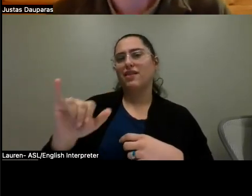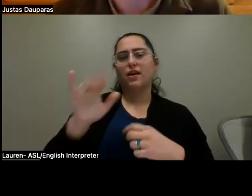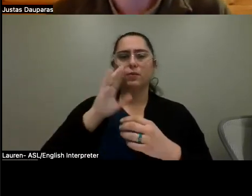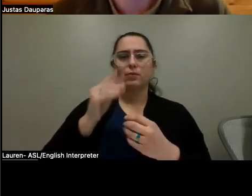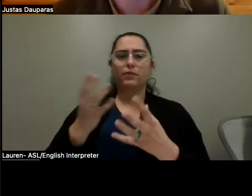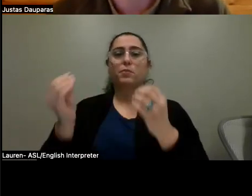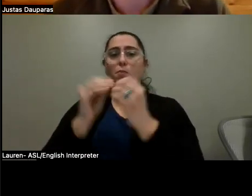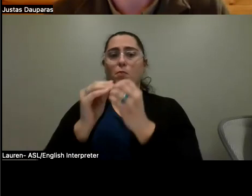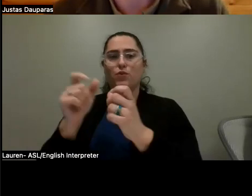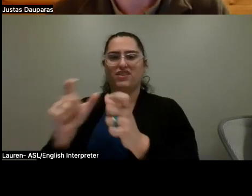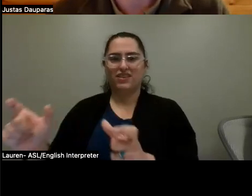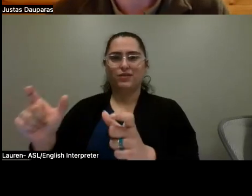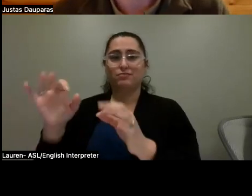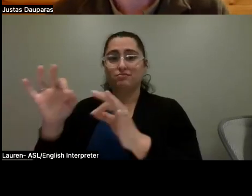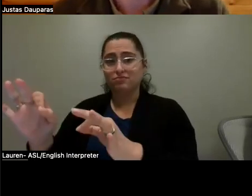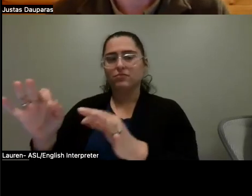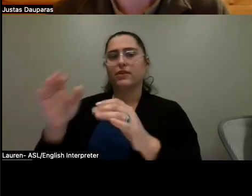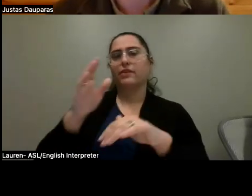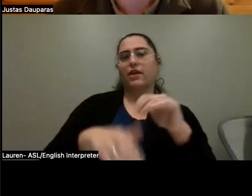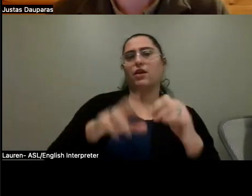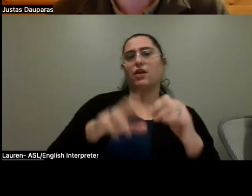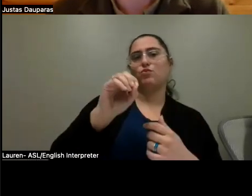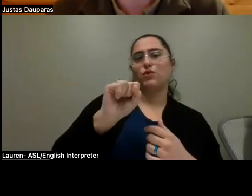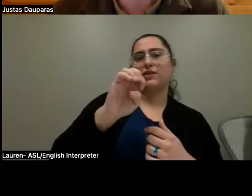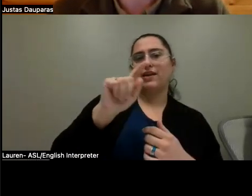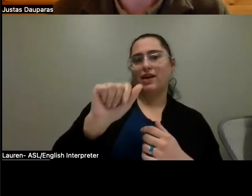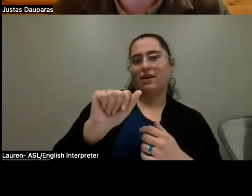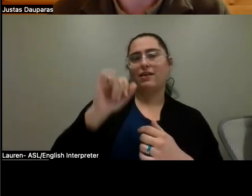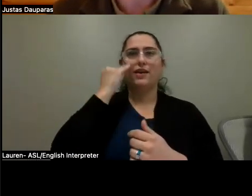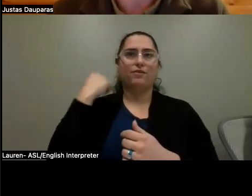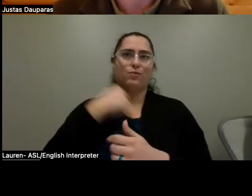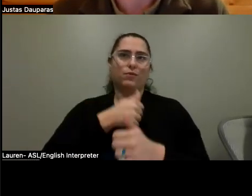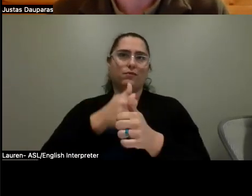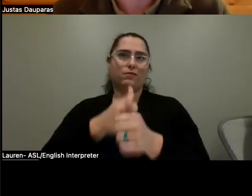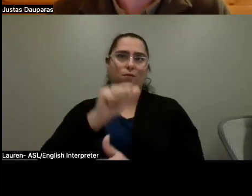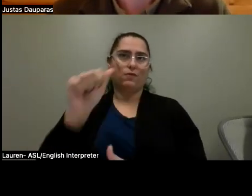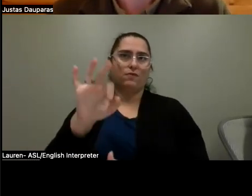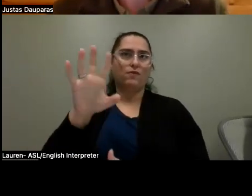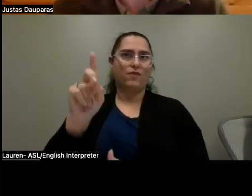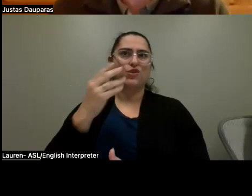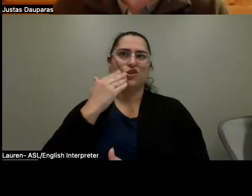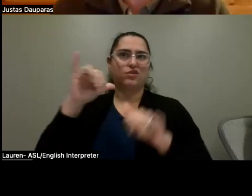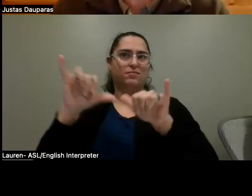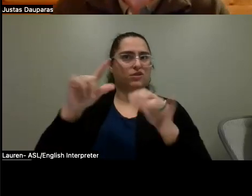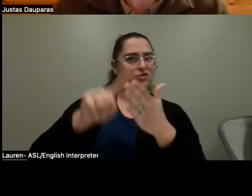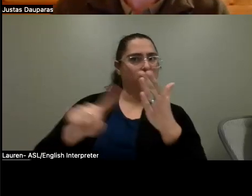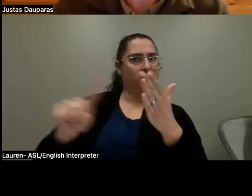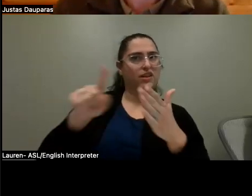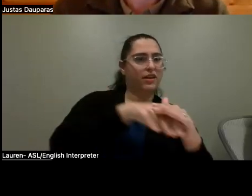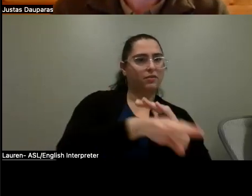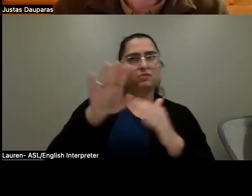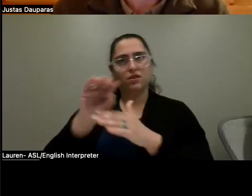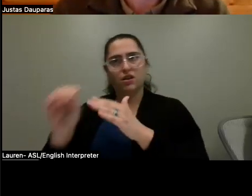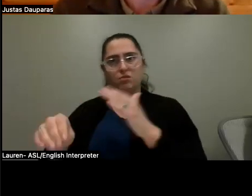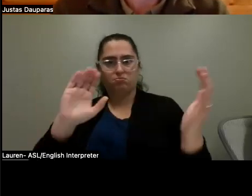compared with Rosetta sequences according to AlphaFold. So that's also good to see the match between the input and the output. So there's also,